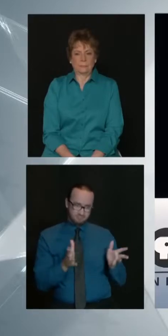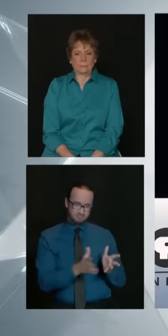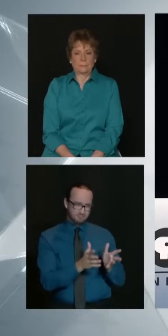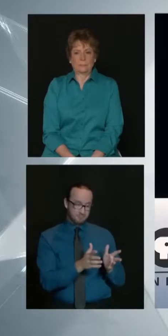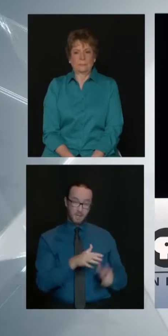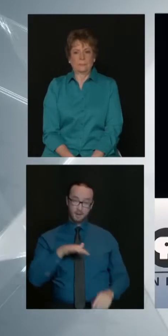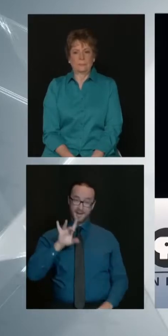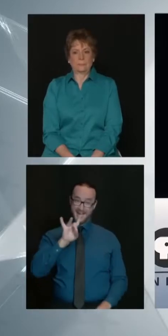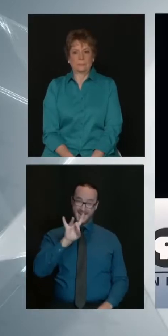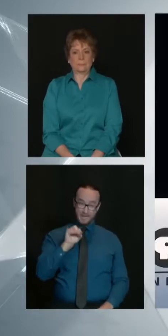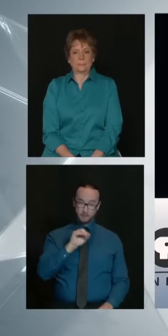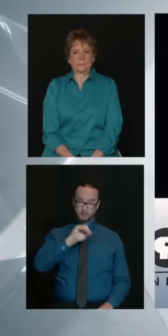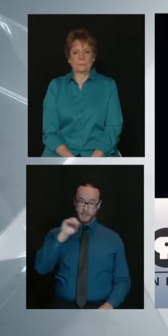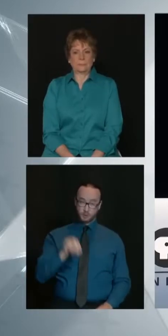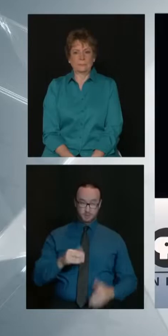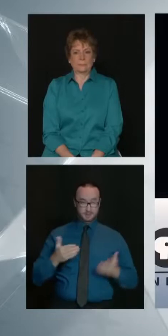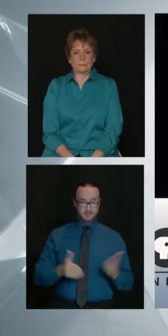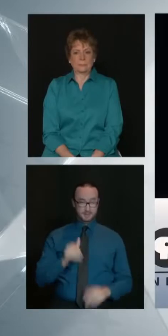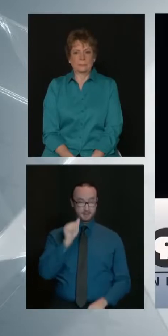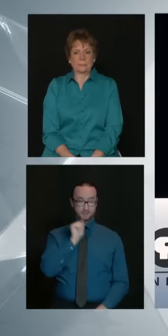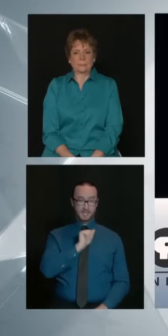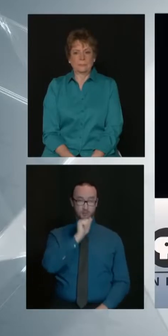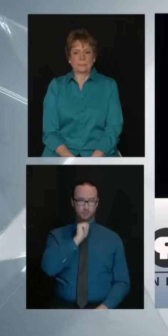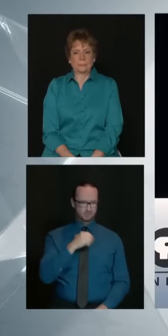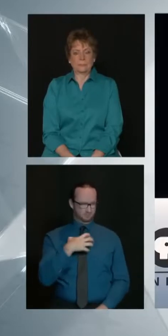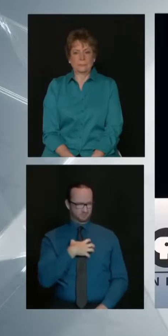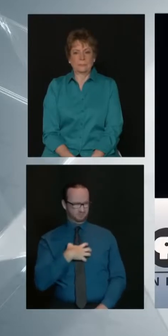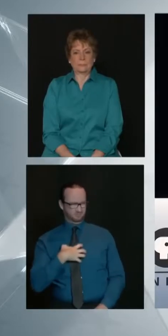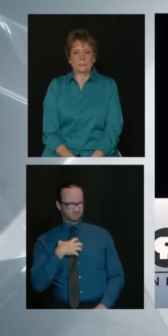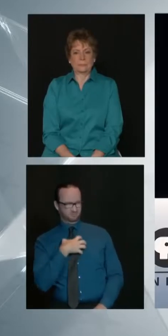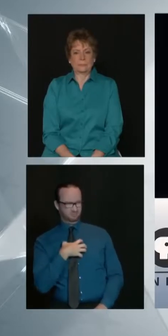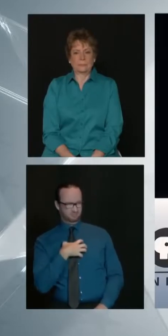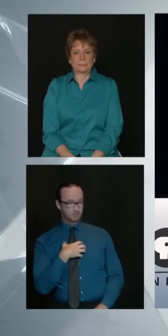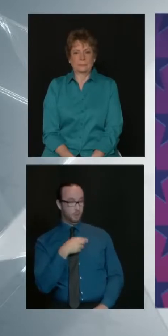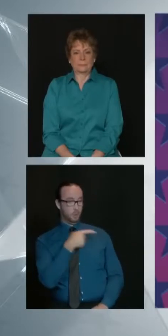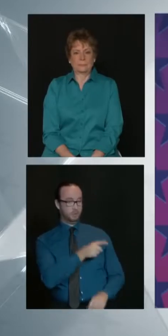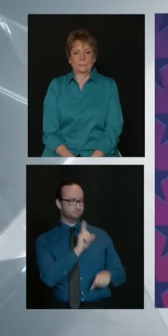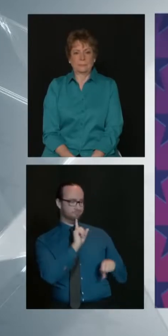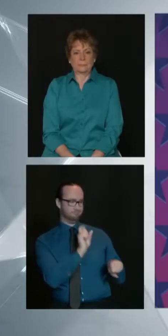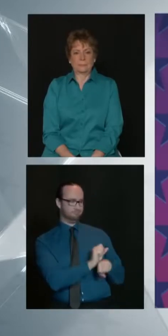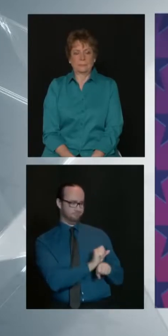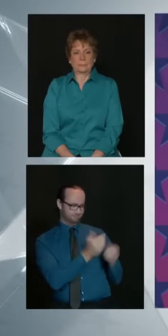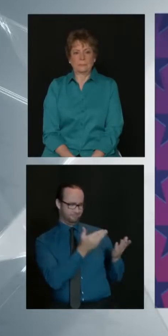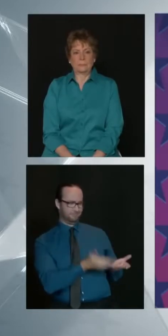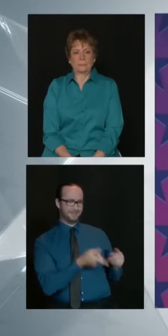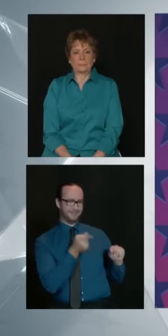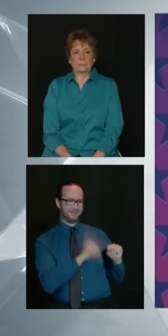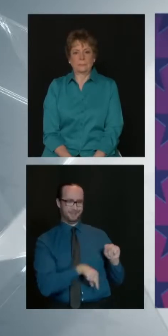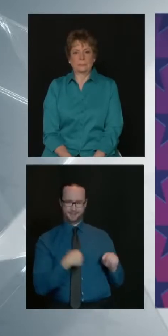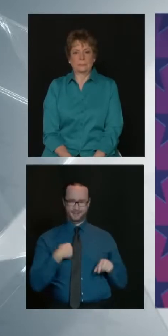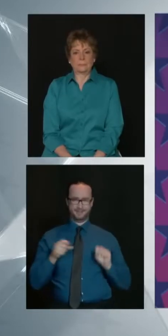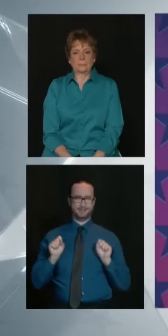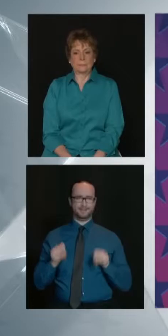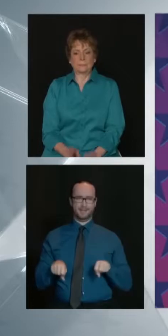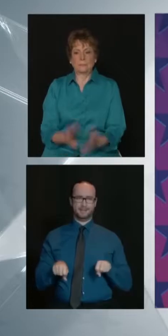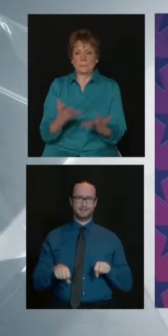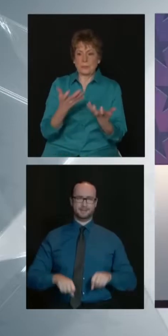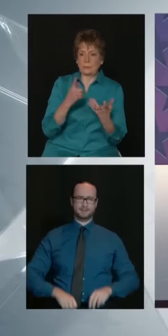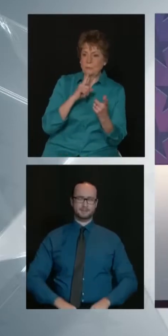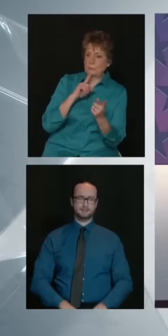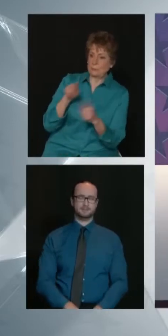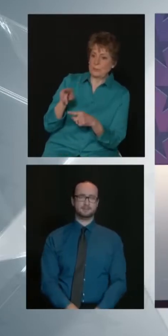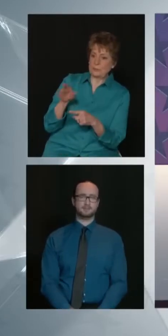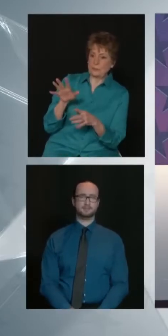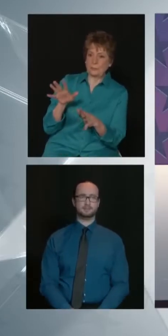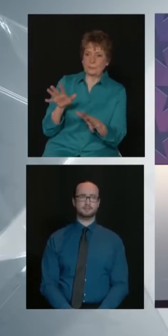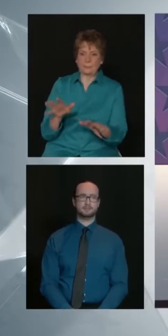vast majority of Arizonans on this issue. He's proven that he can't. Need a response. It's nonsense. And what he's saying is absolutely not true. I've